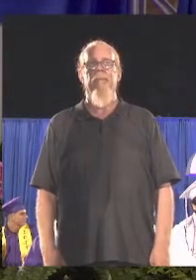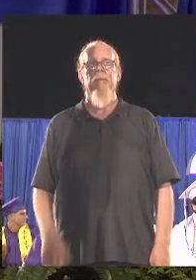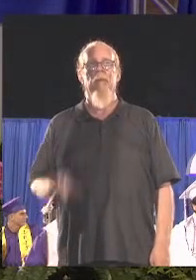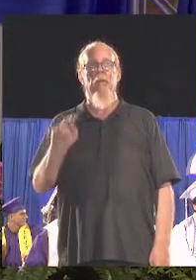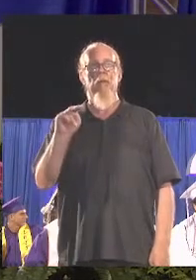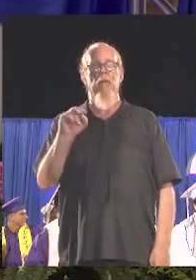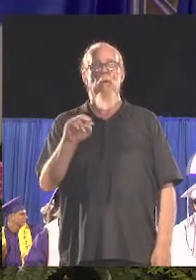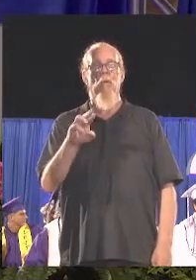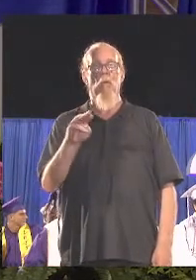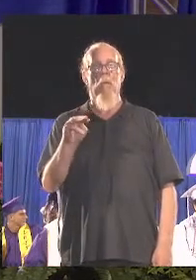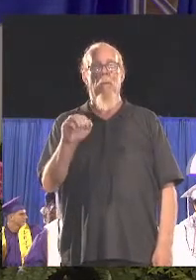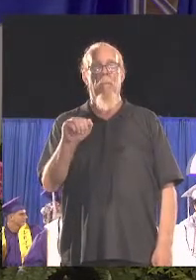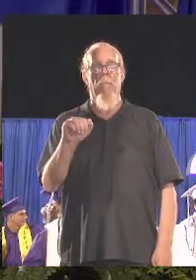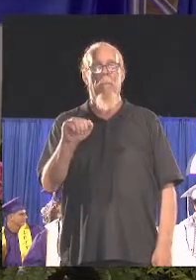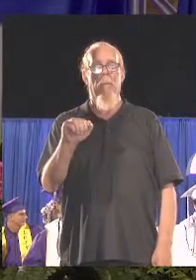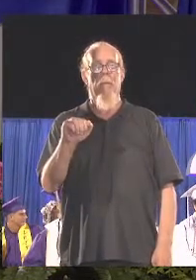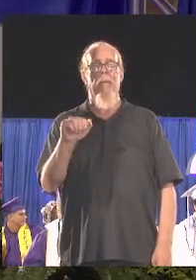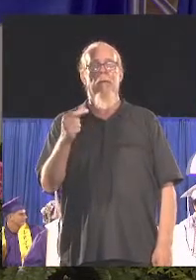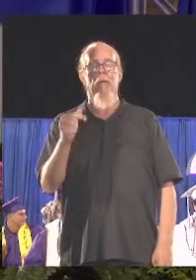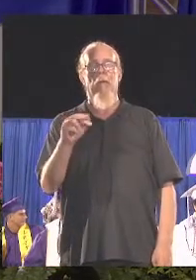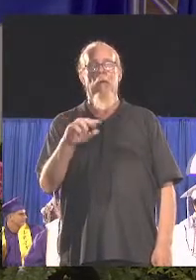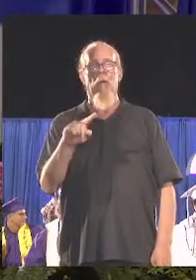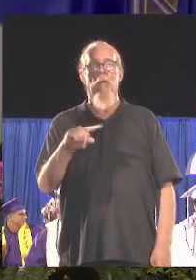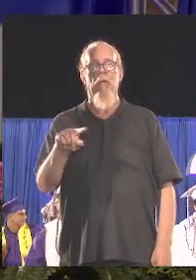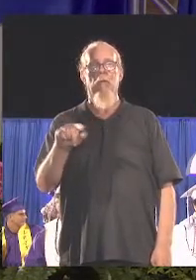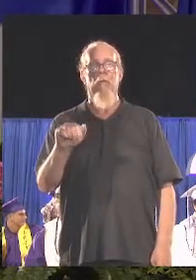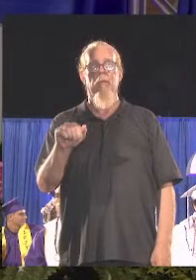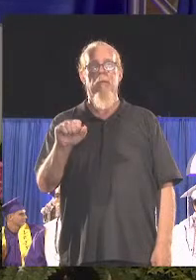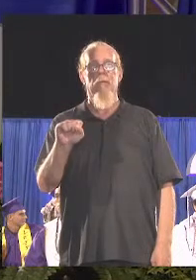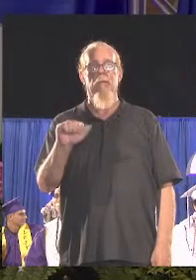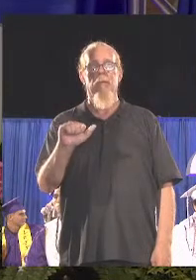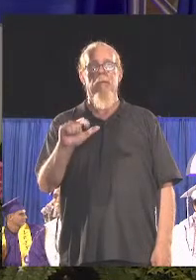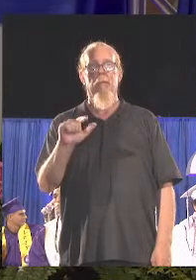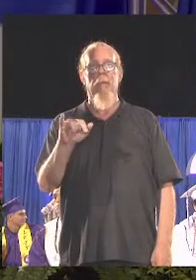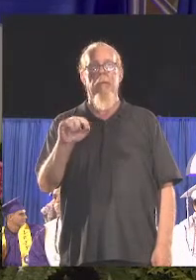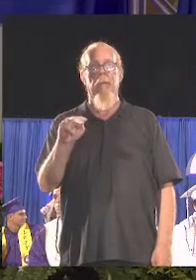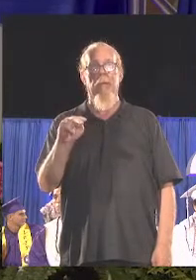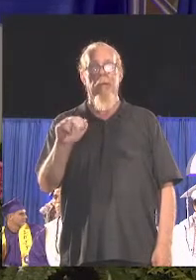Norma H. Garces Salinas, San Antonio College.